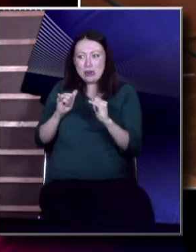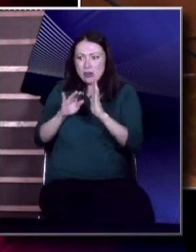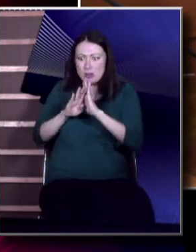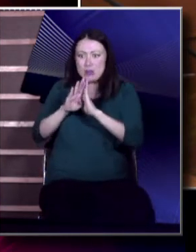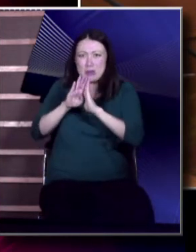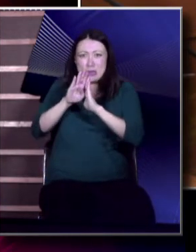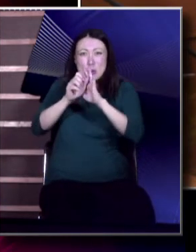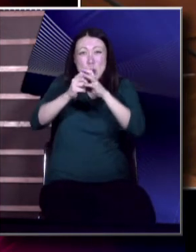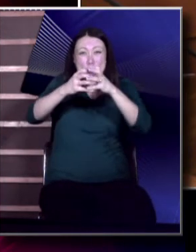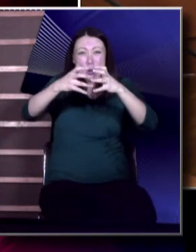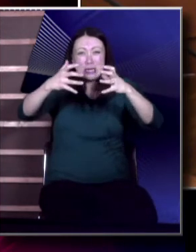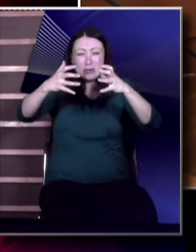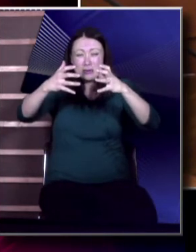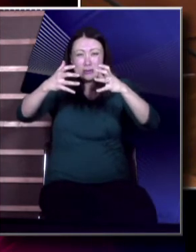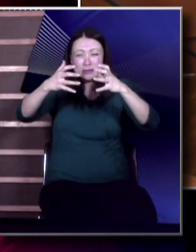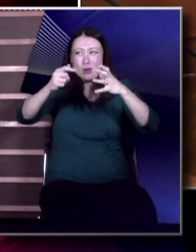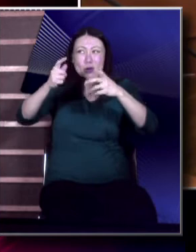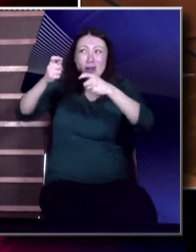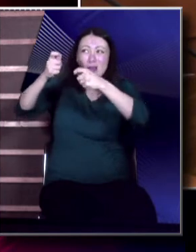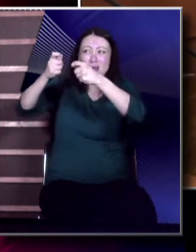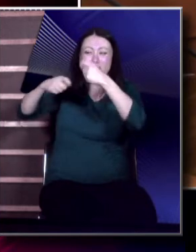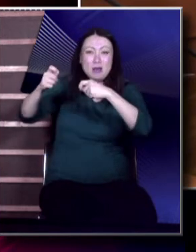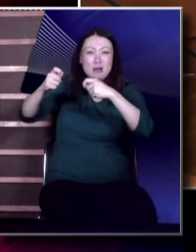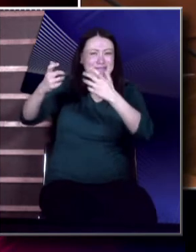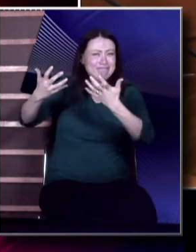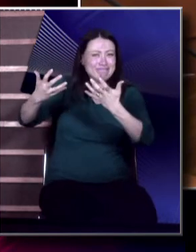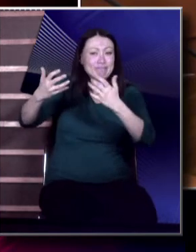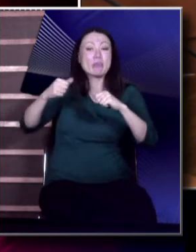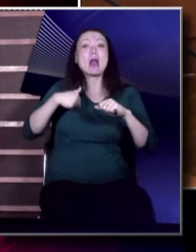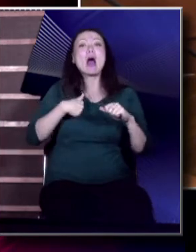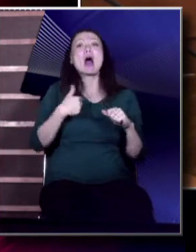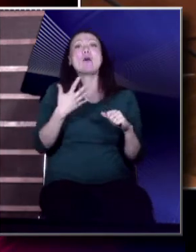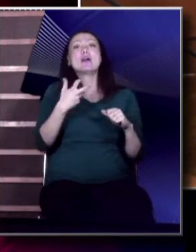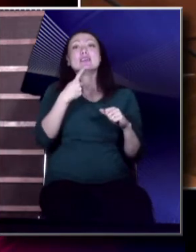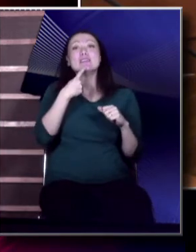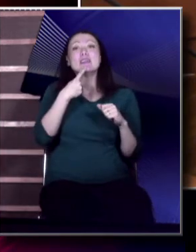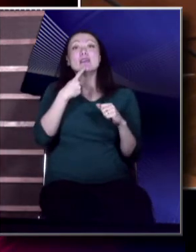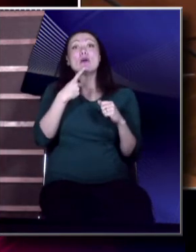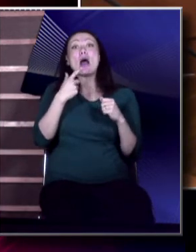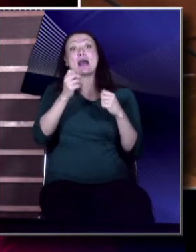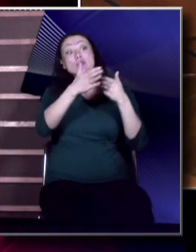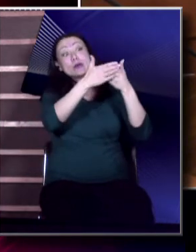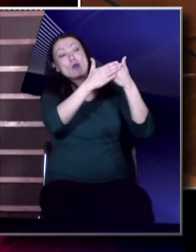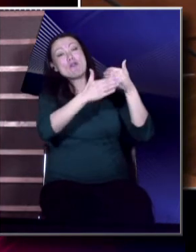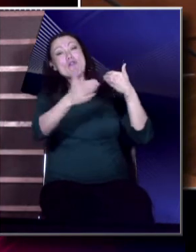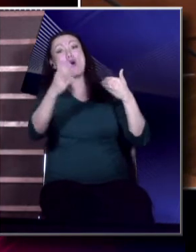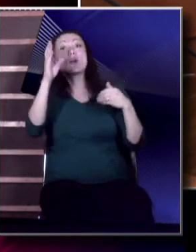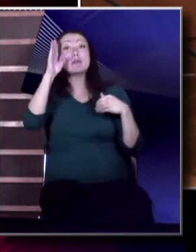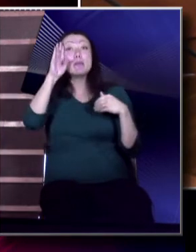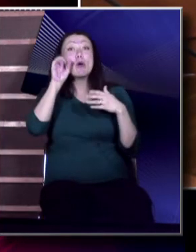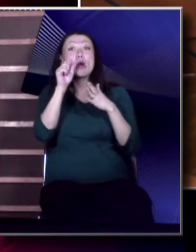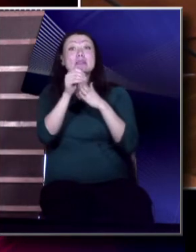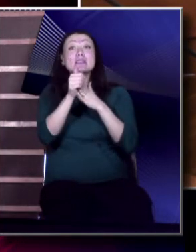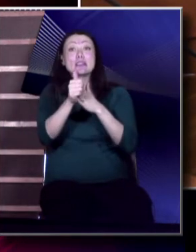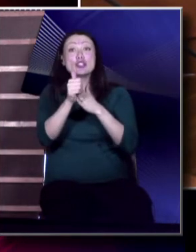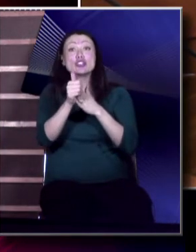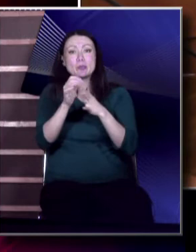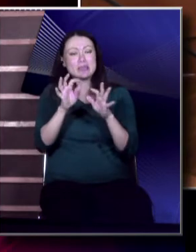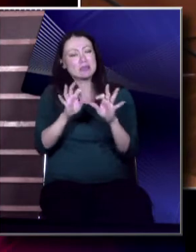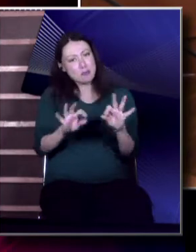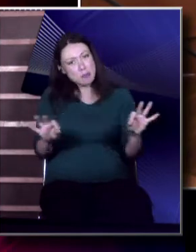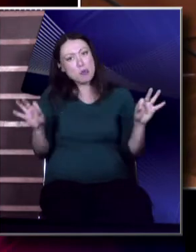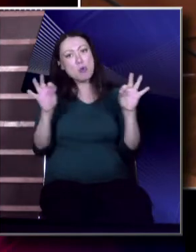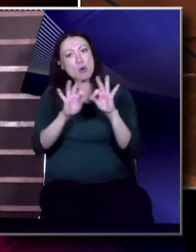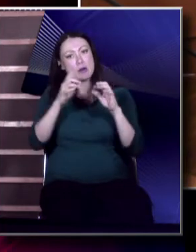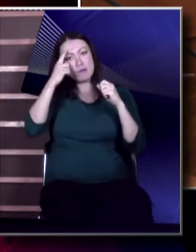are still happening. So I would just like to say that as we go forward, Barb's leadership is very important to